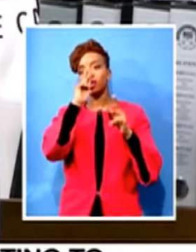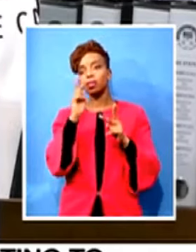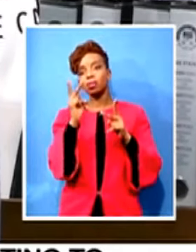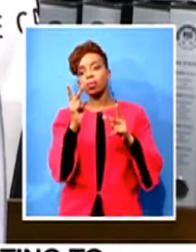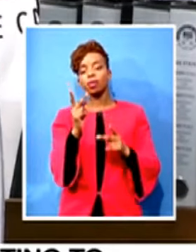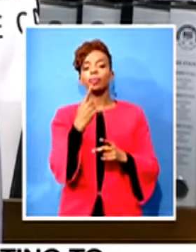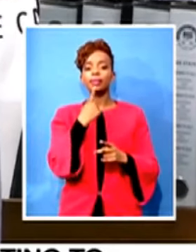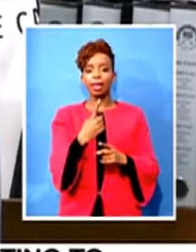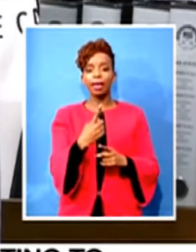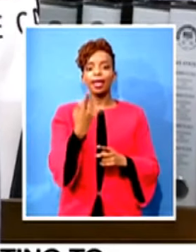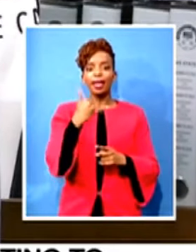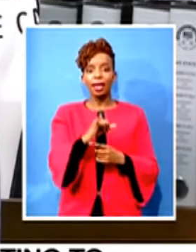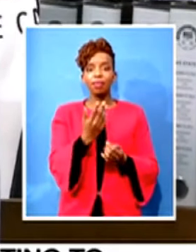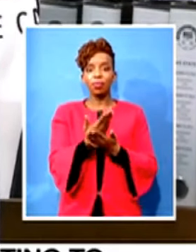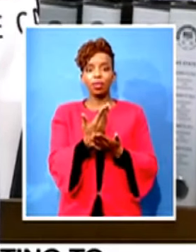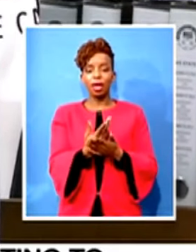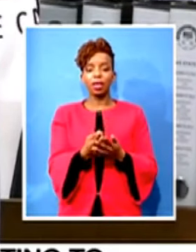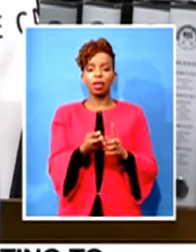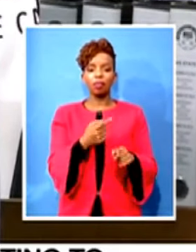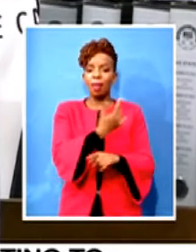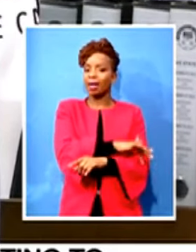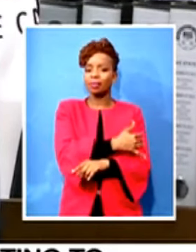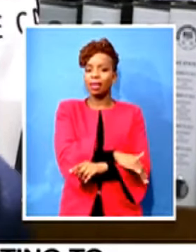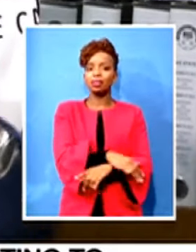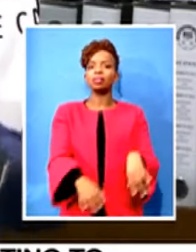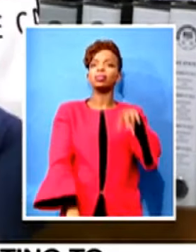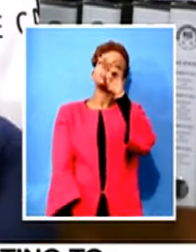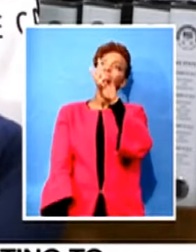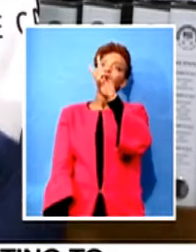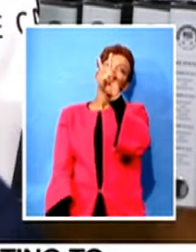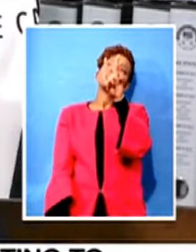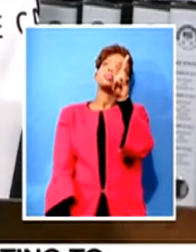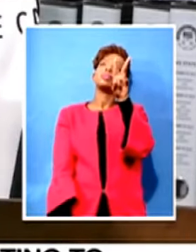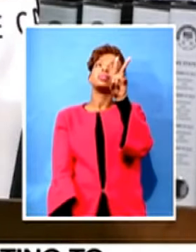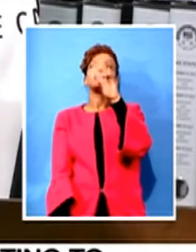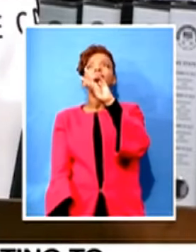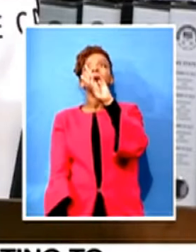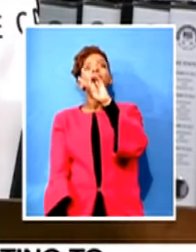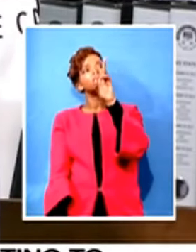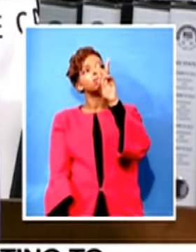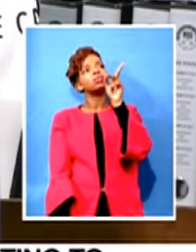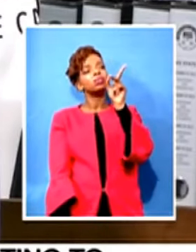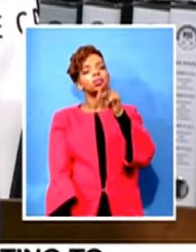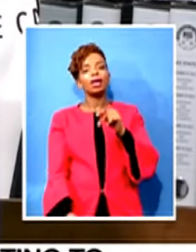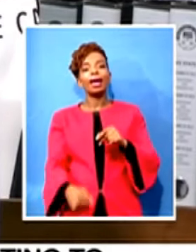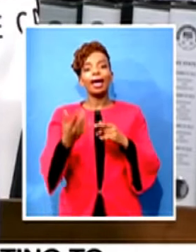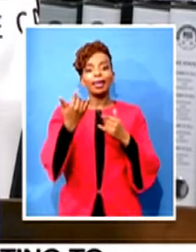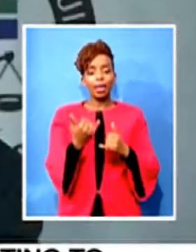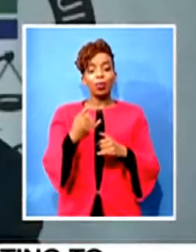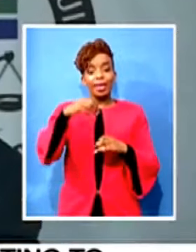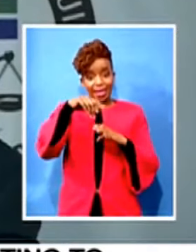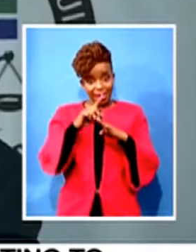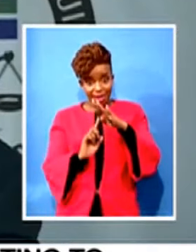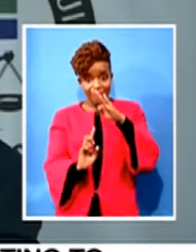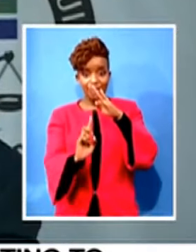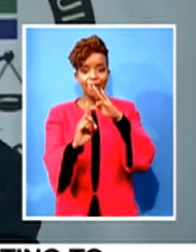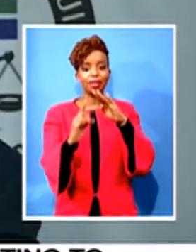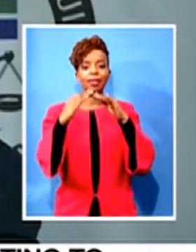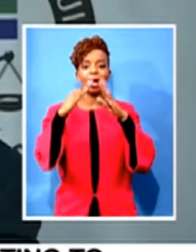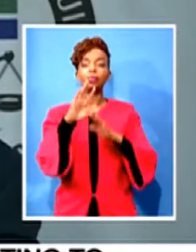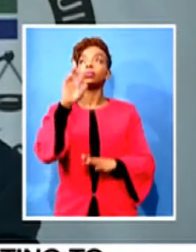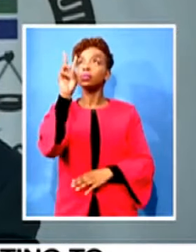look underneath. And then that is now inside the house. Yes, Chair. And so sometimes you can do it